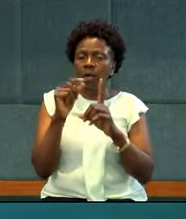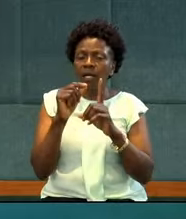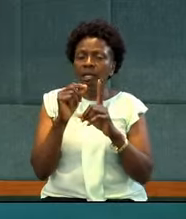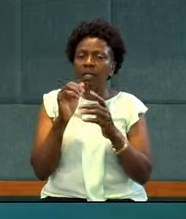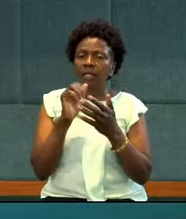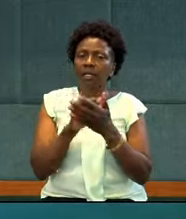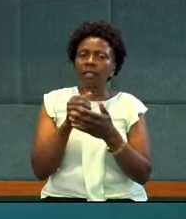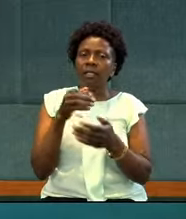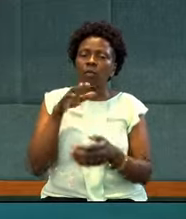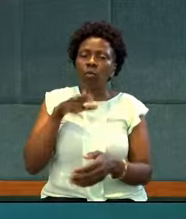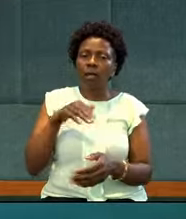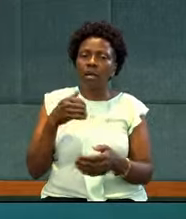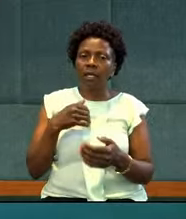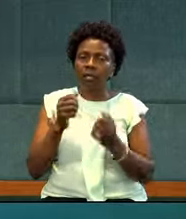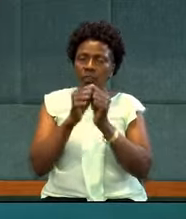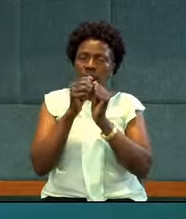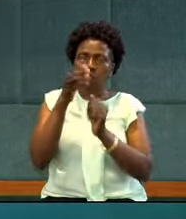God.